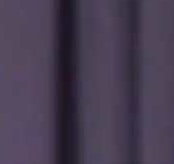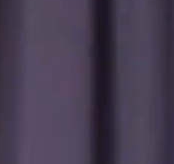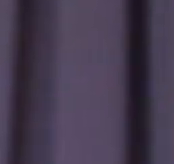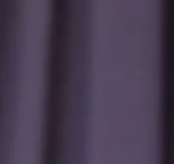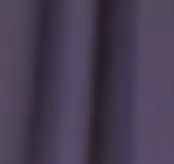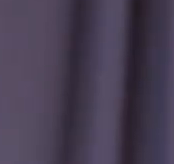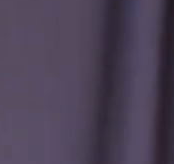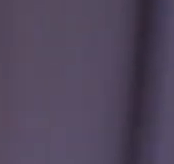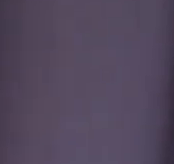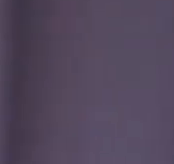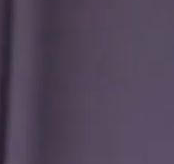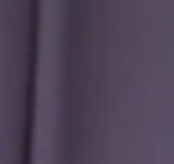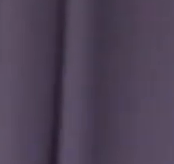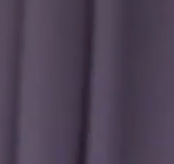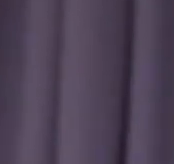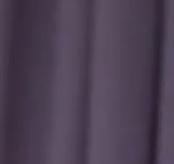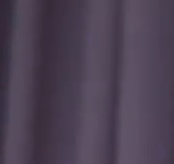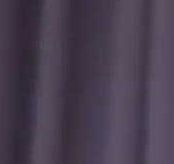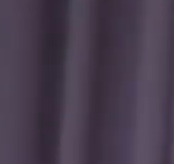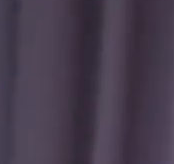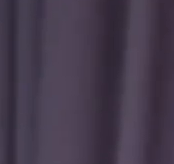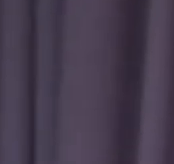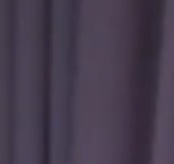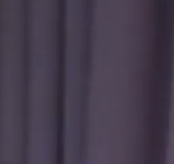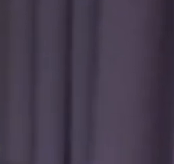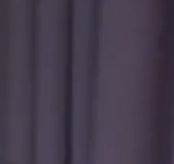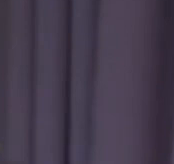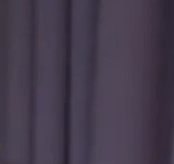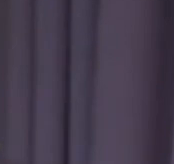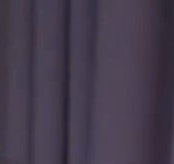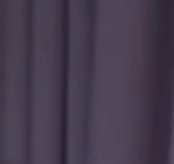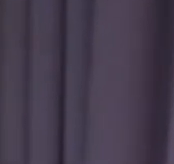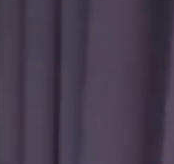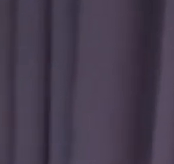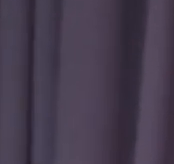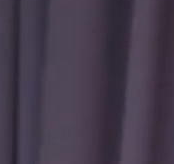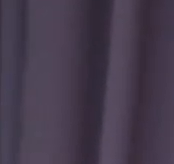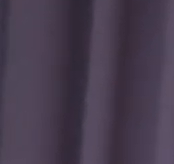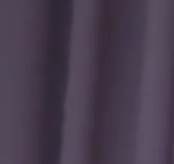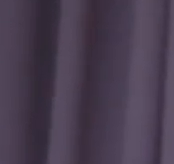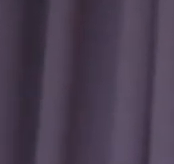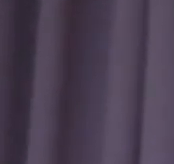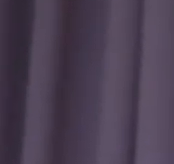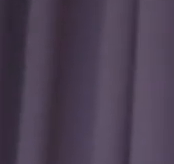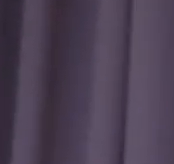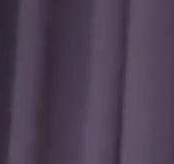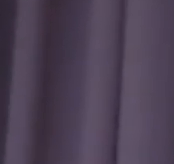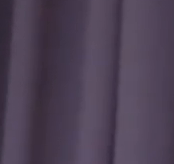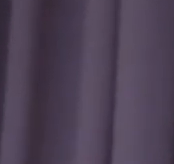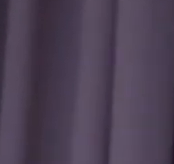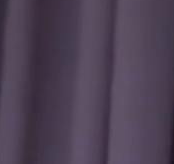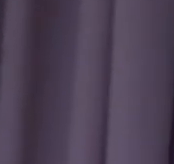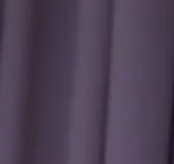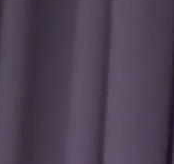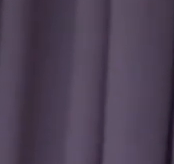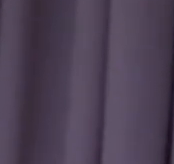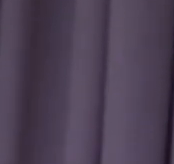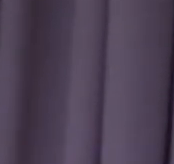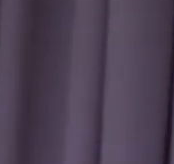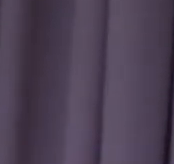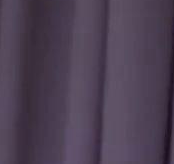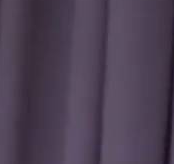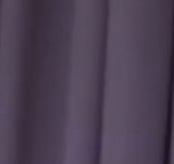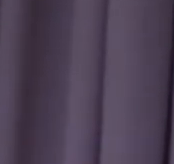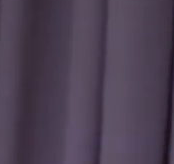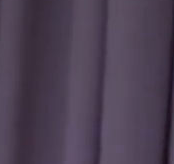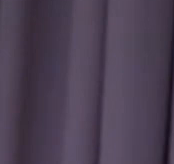out of obedience, he went. Ask, did you do the same? I just need y'all to practice this